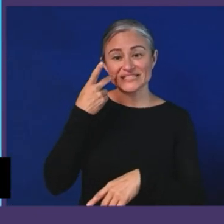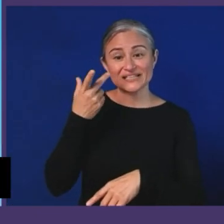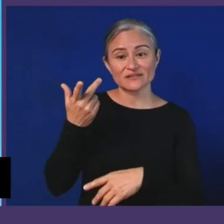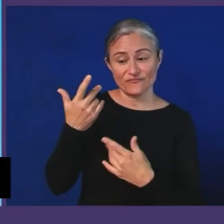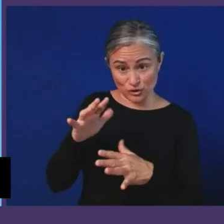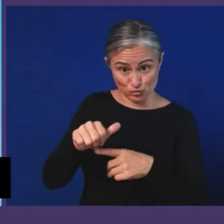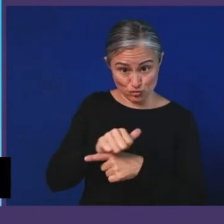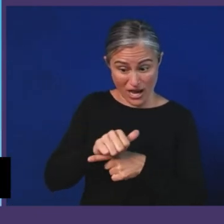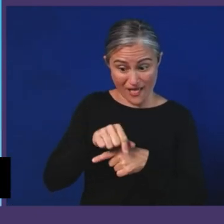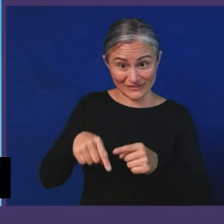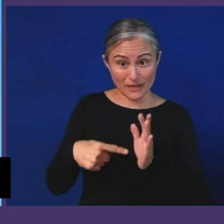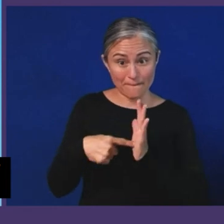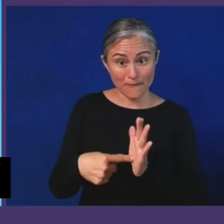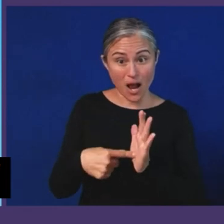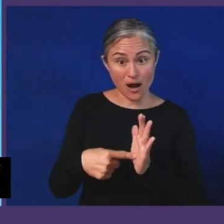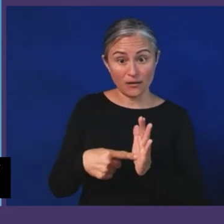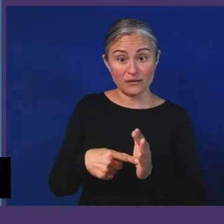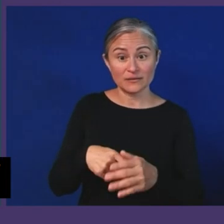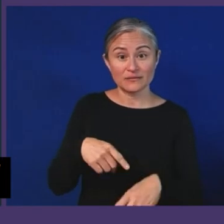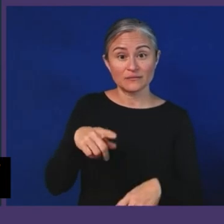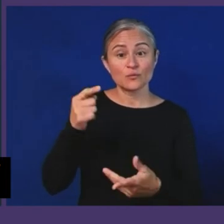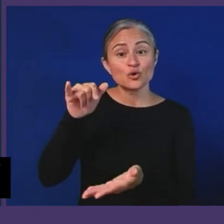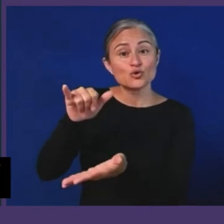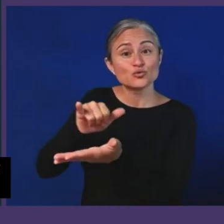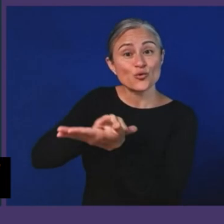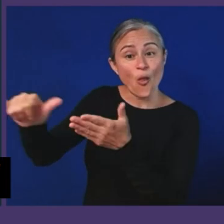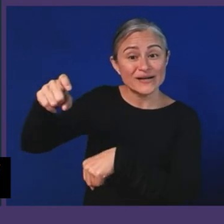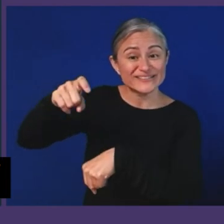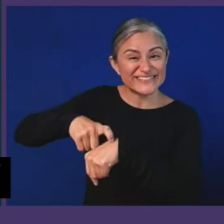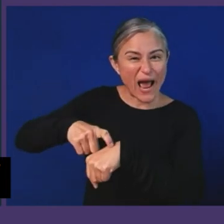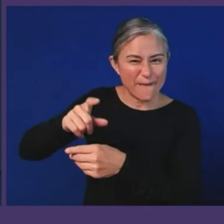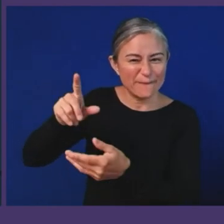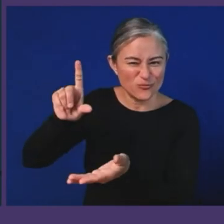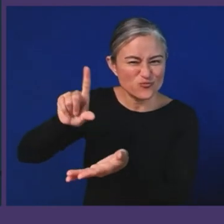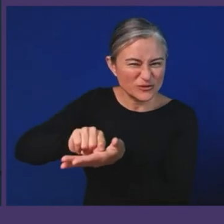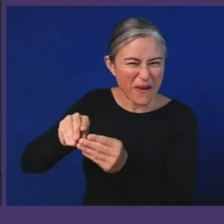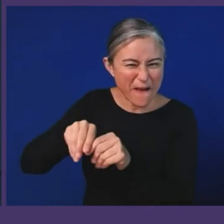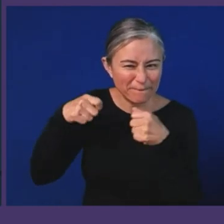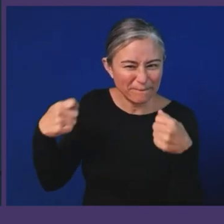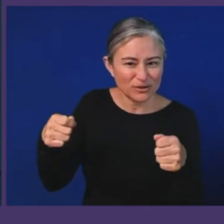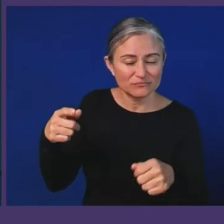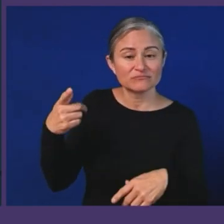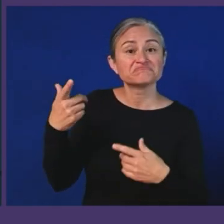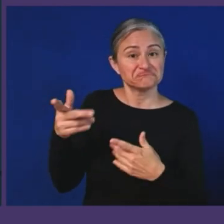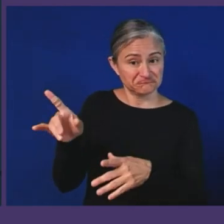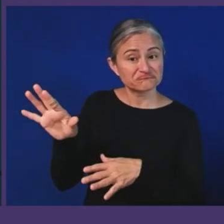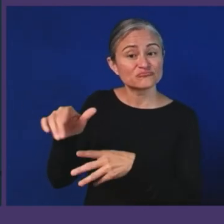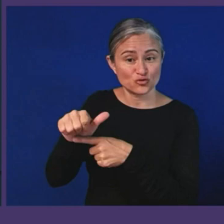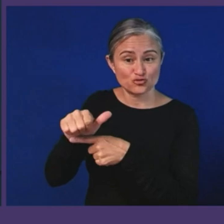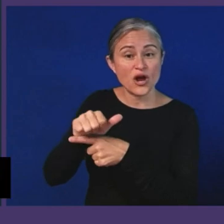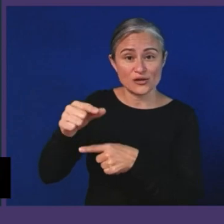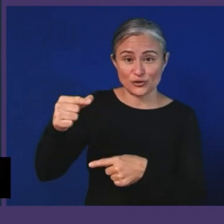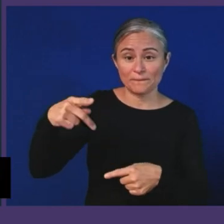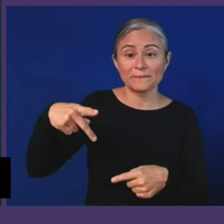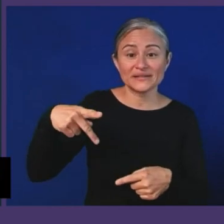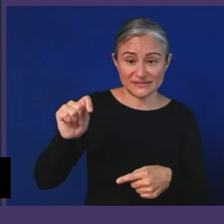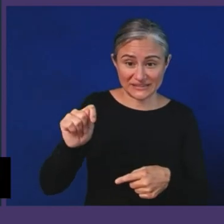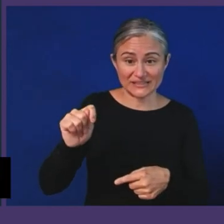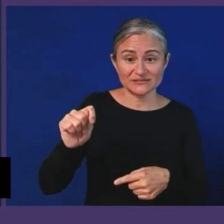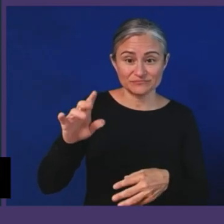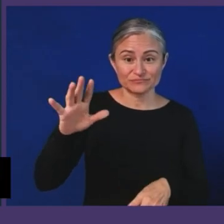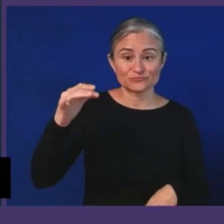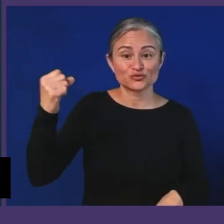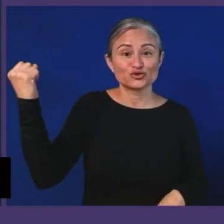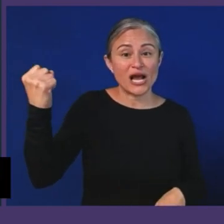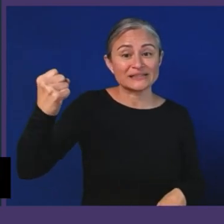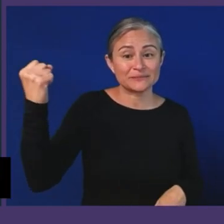Shakespeare. And so here's a small snippet of Shakespeare, and they trained a GPT on it. Now, in the beginning, at initialization, the GPT starts with